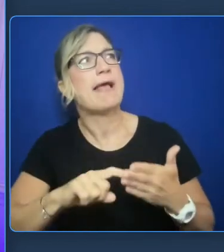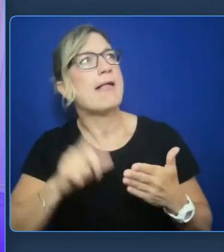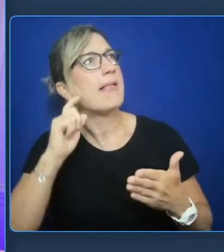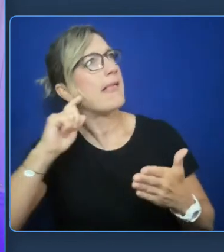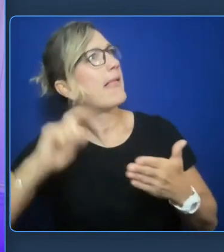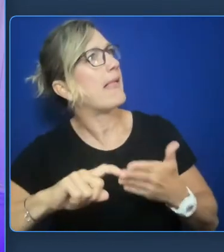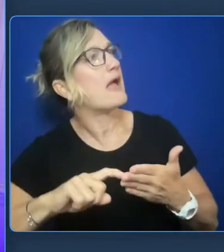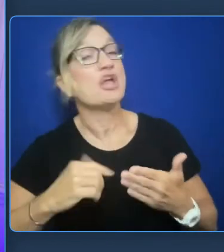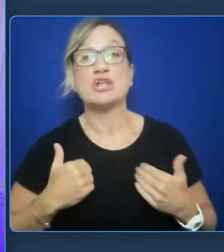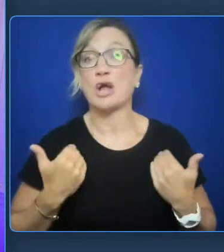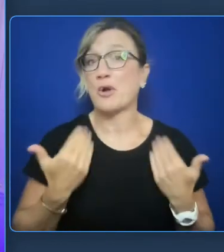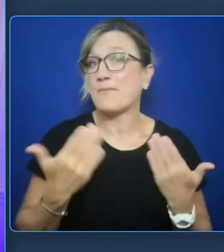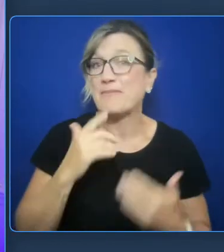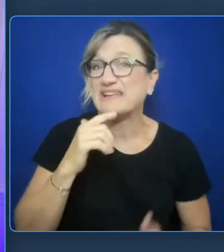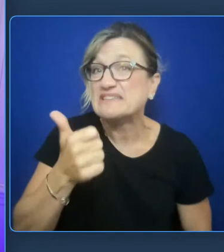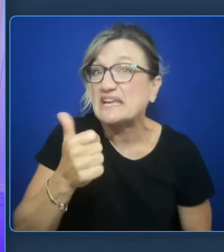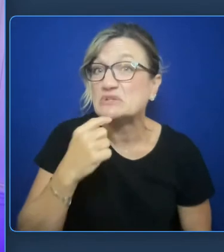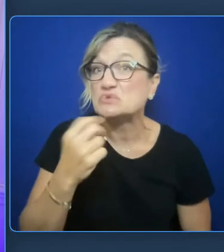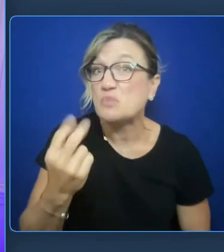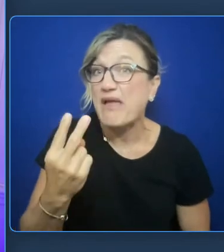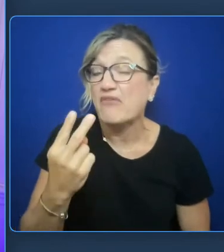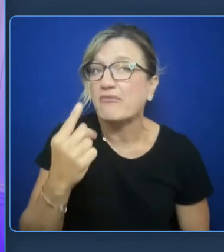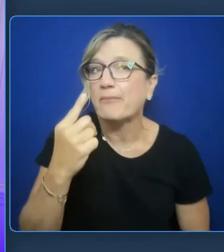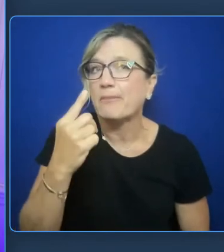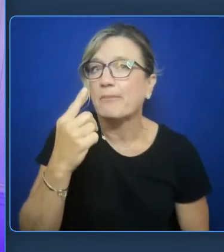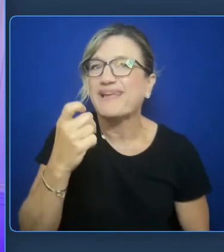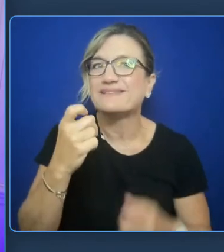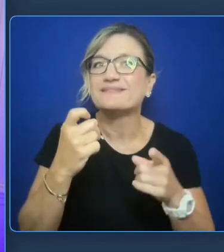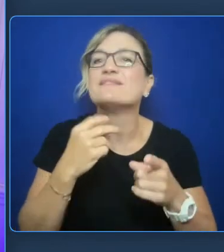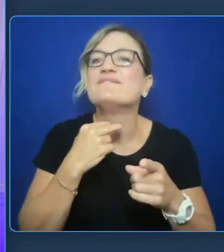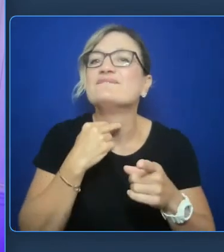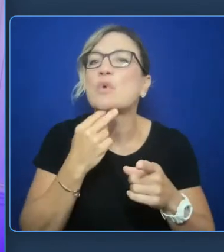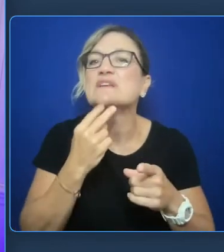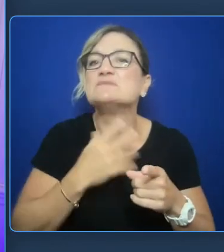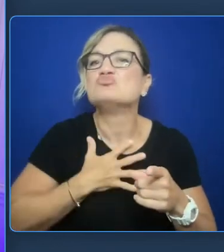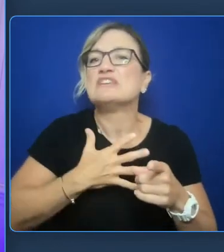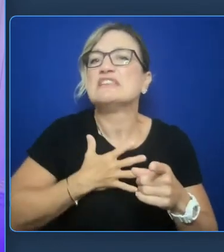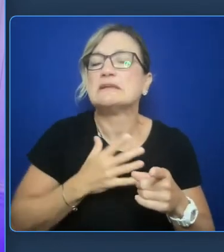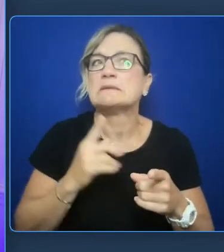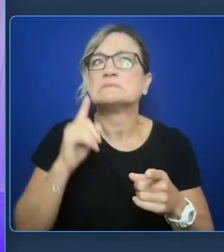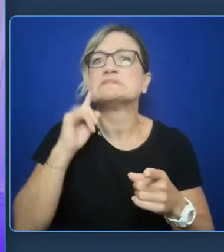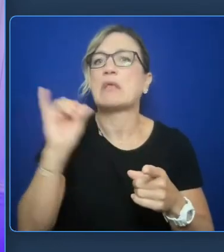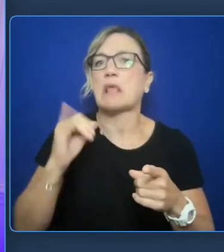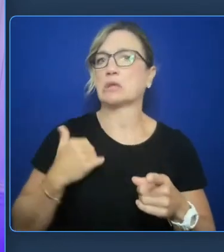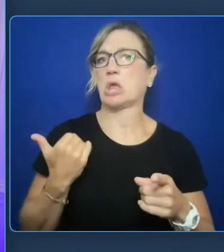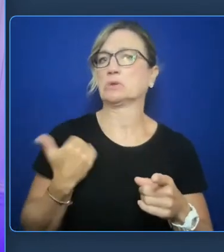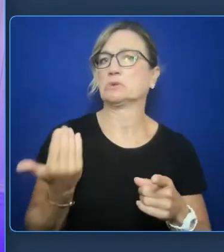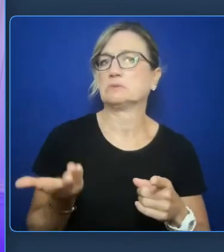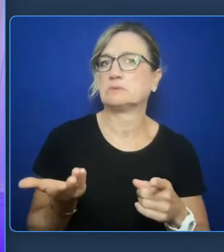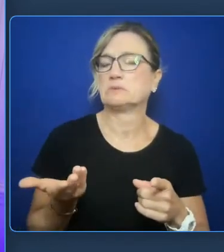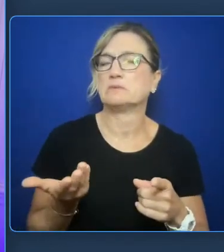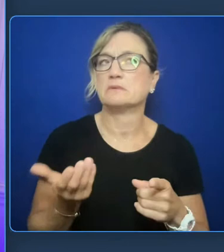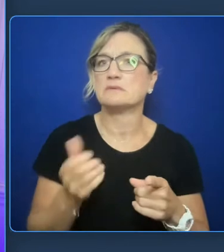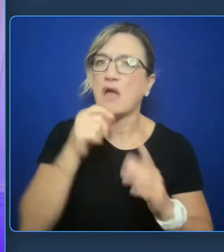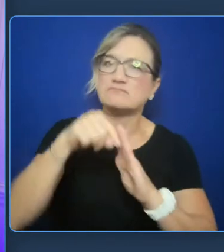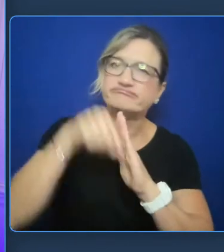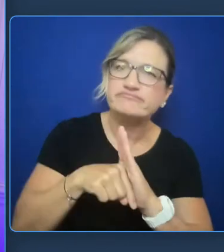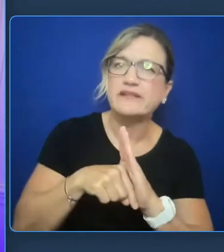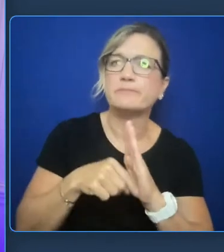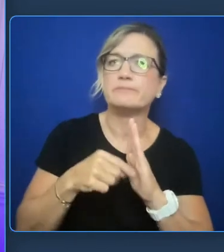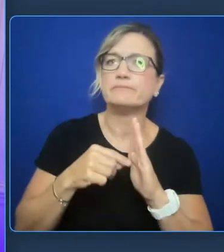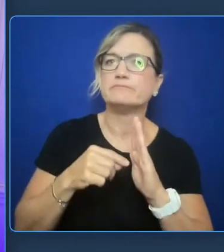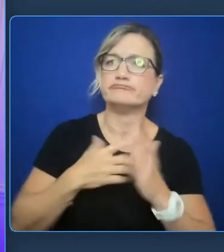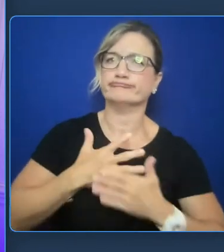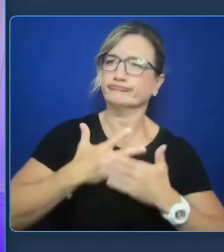was younger, maybe 10 or 12 years old, okay. Just by the pitch of his voice. Okay. You know,